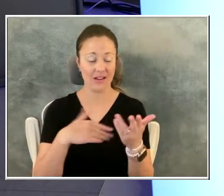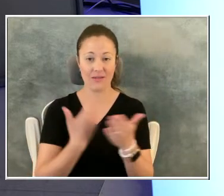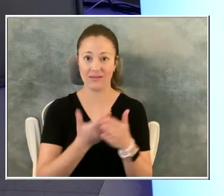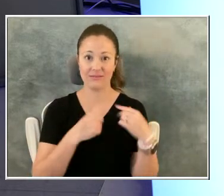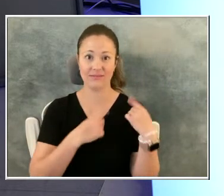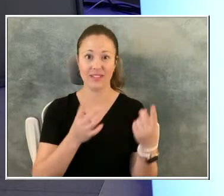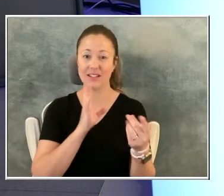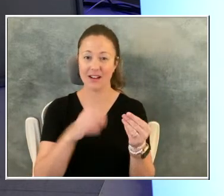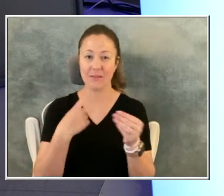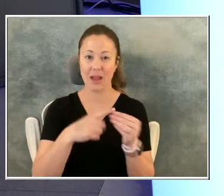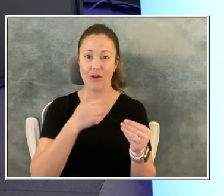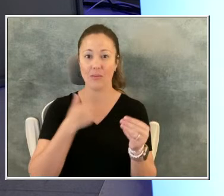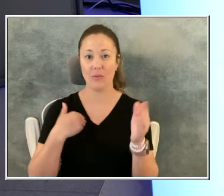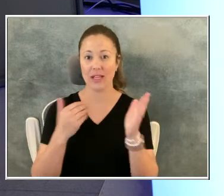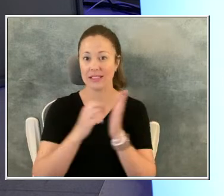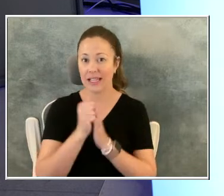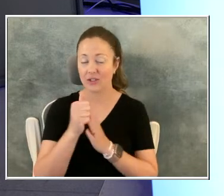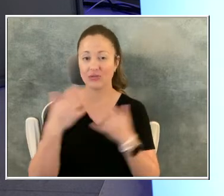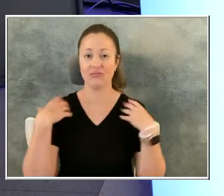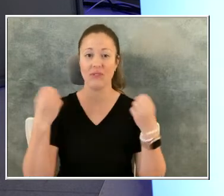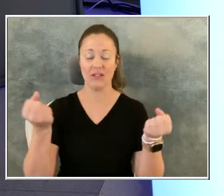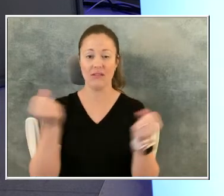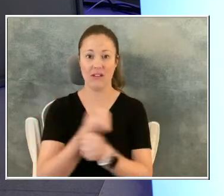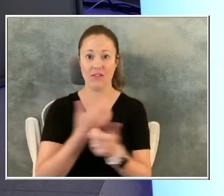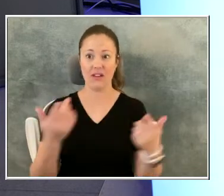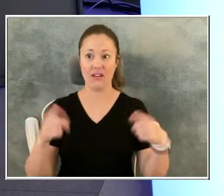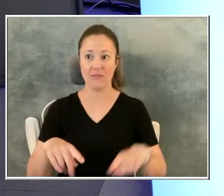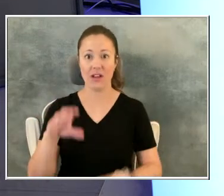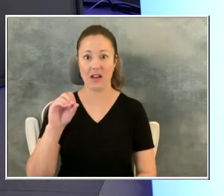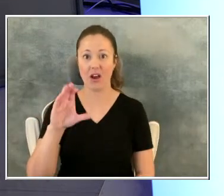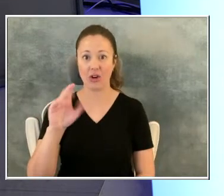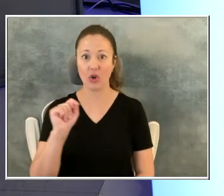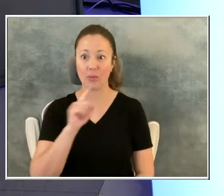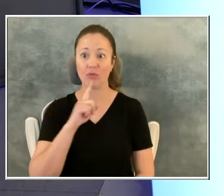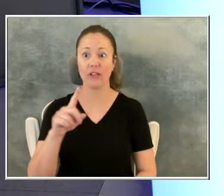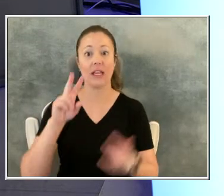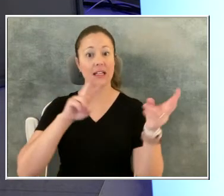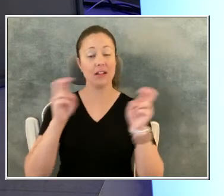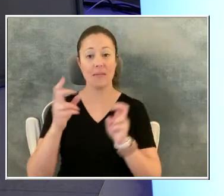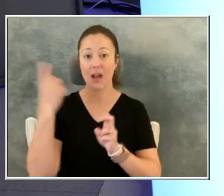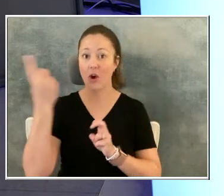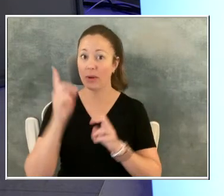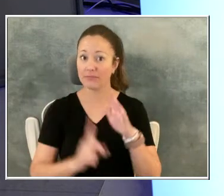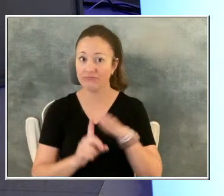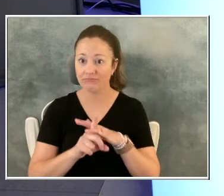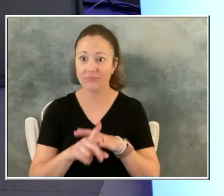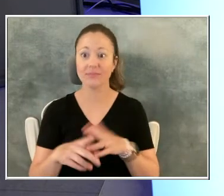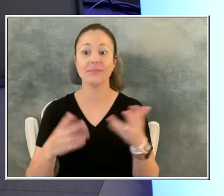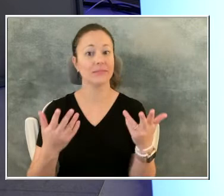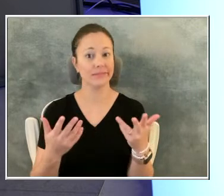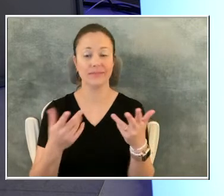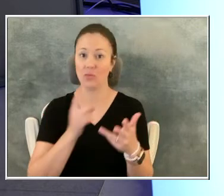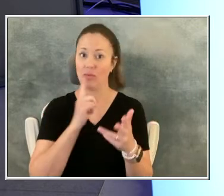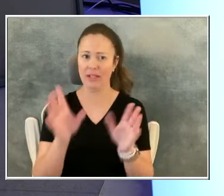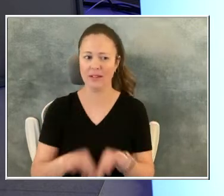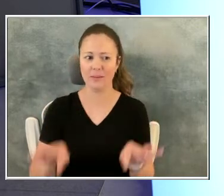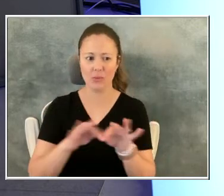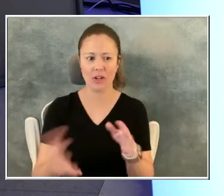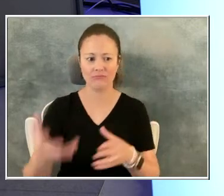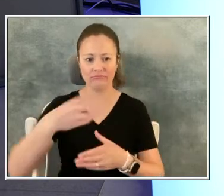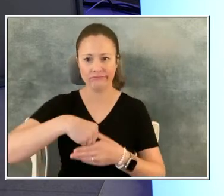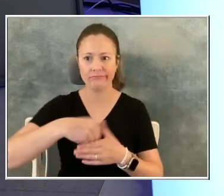breast cancer and breast health all through October. So this is just a topic that always comes up. We seem to weave it into every conversation, dense breasts.